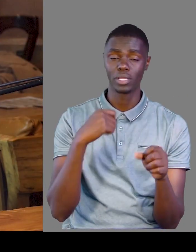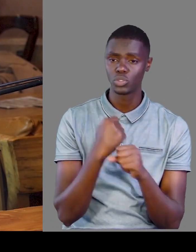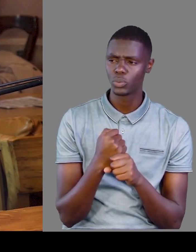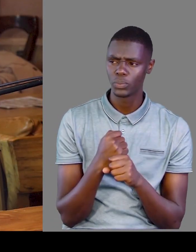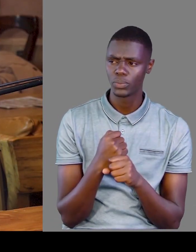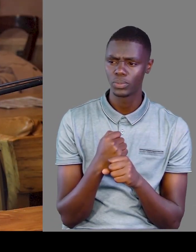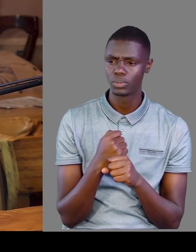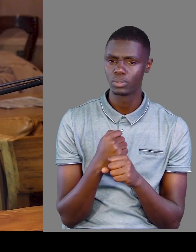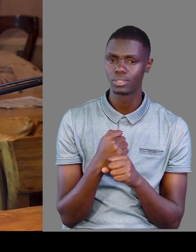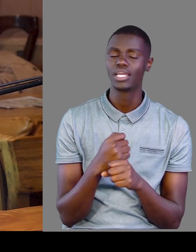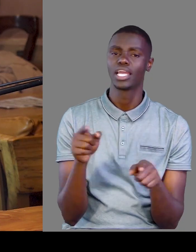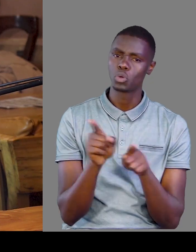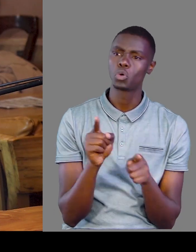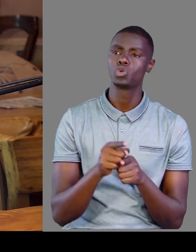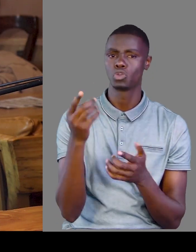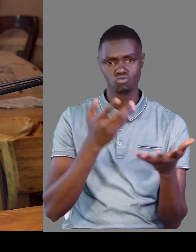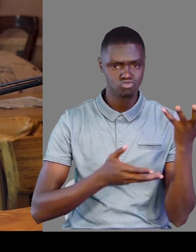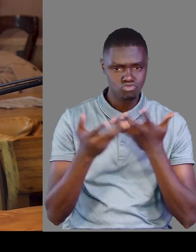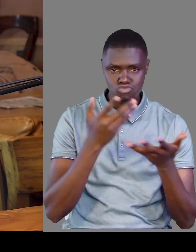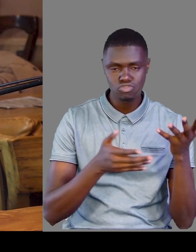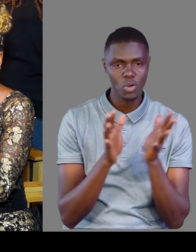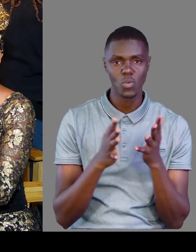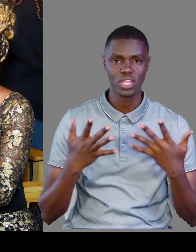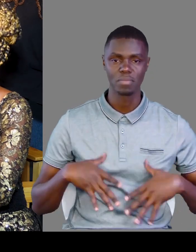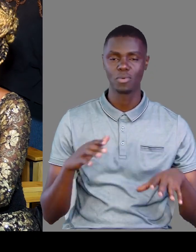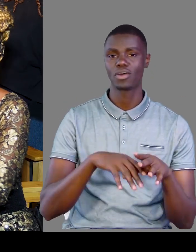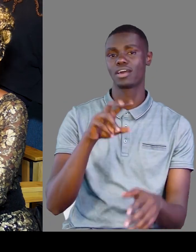I'll vibe with the guys for vibe check and everything.